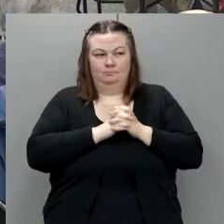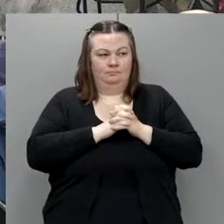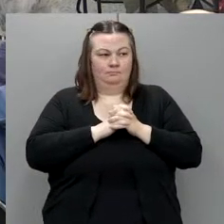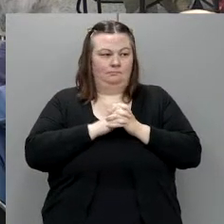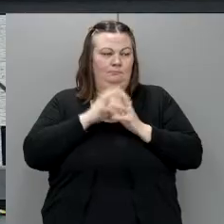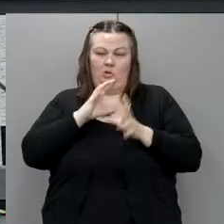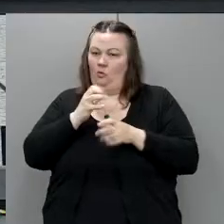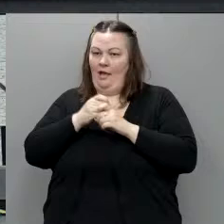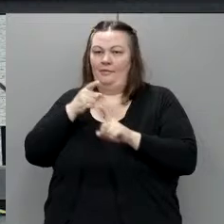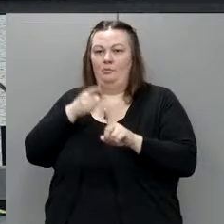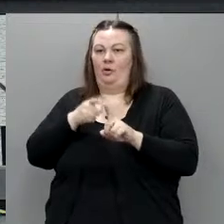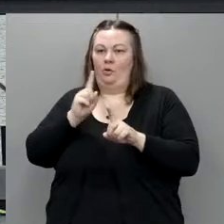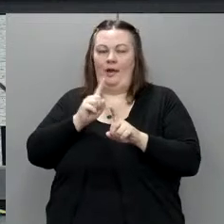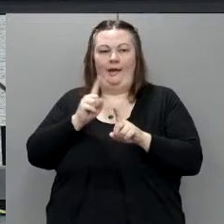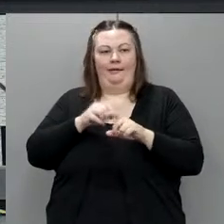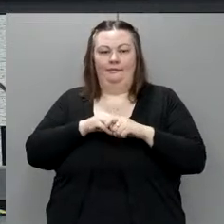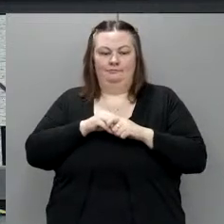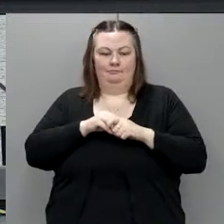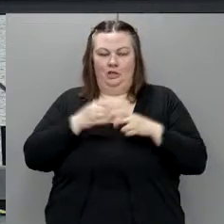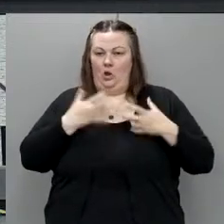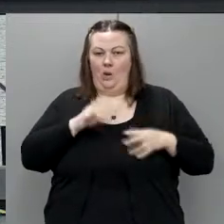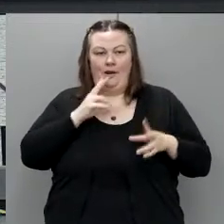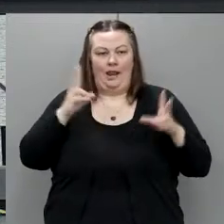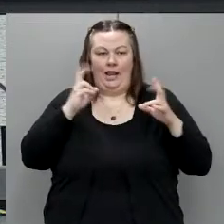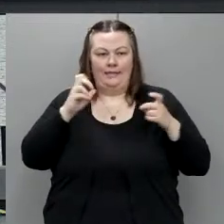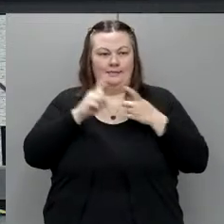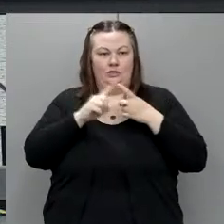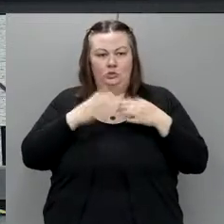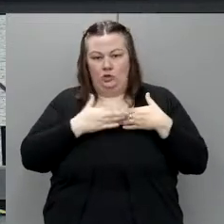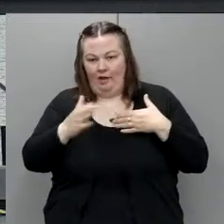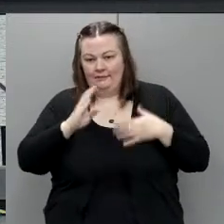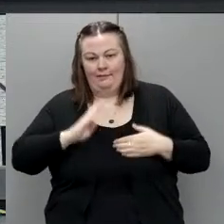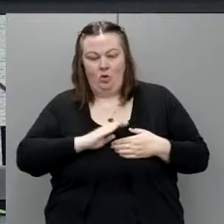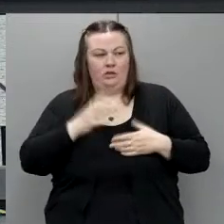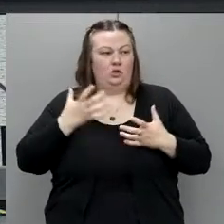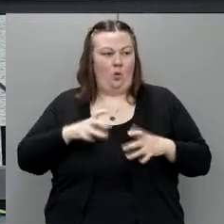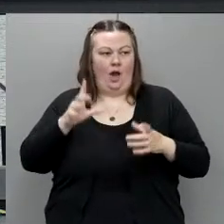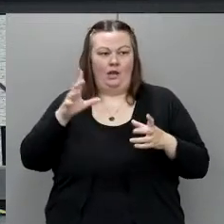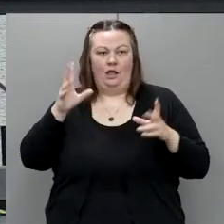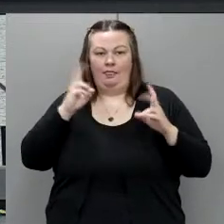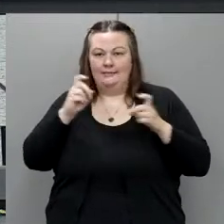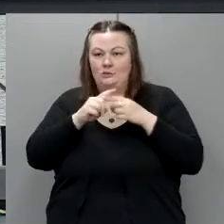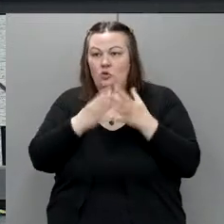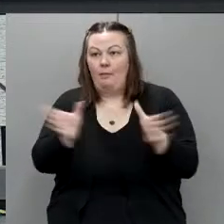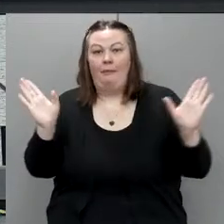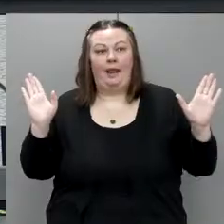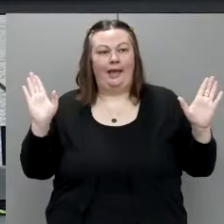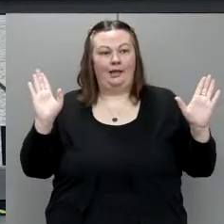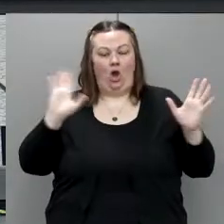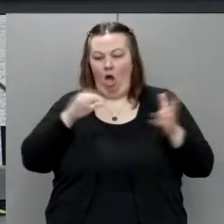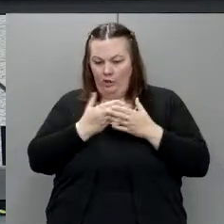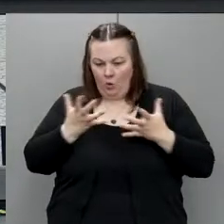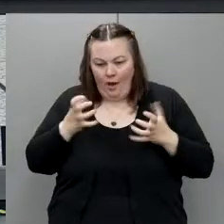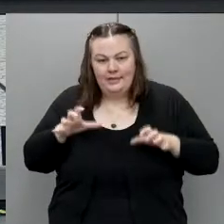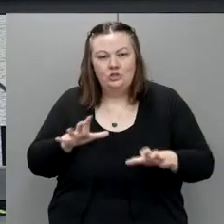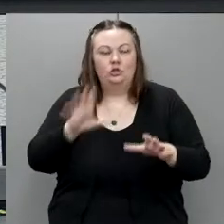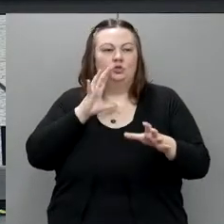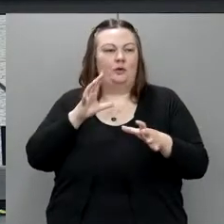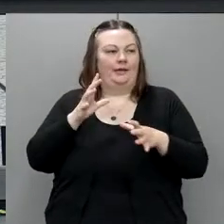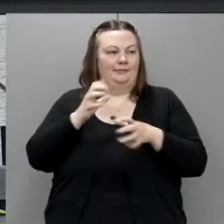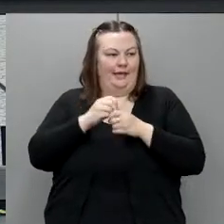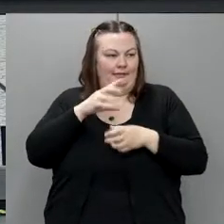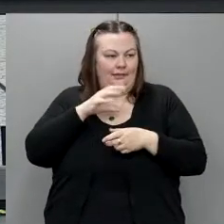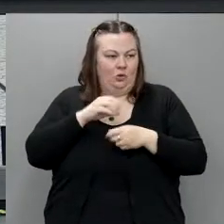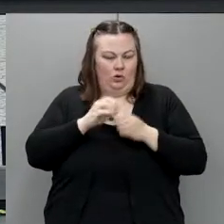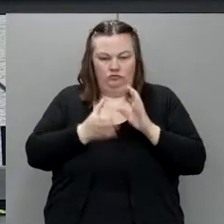You got to the point where you don't want to listen to the rest of the board. You don't want to listen to the public. All you want to do is take the four and